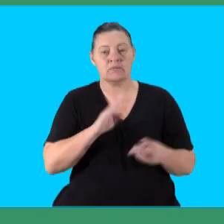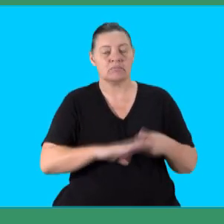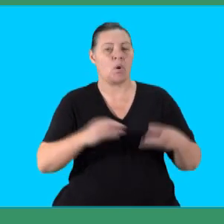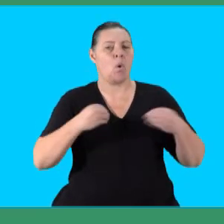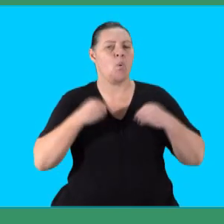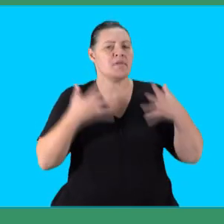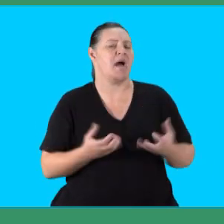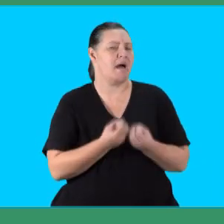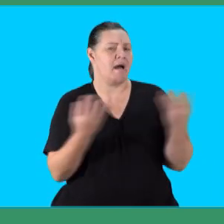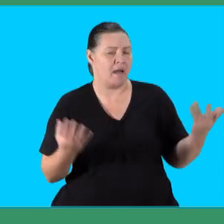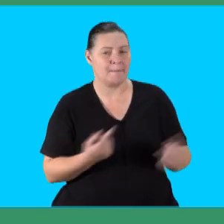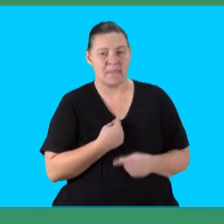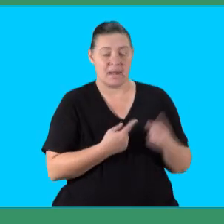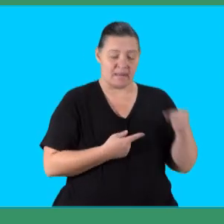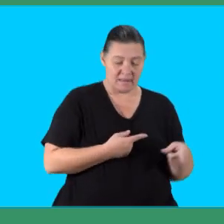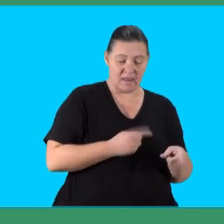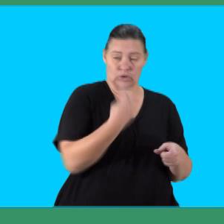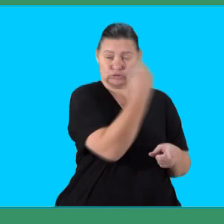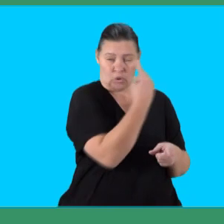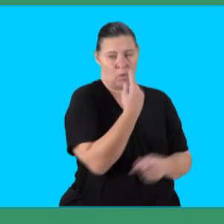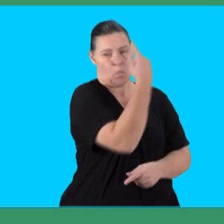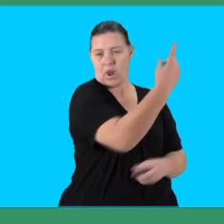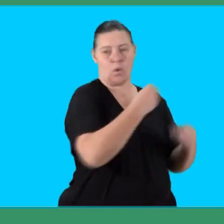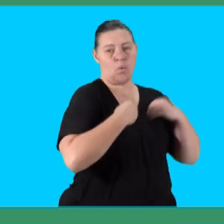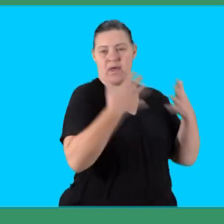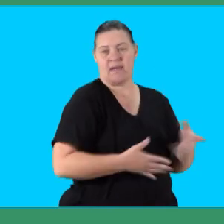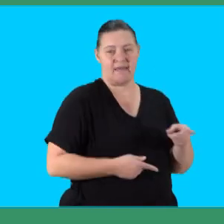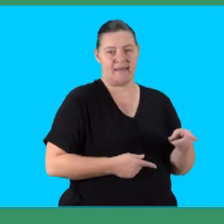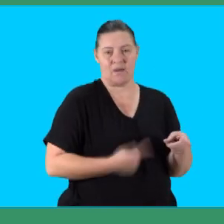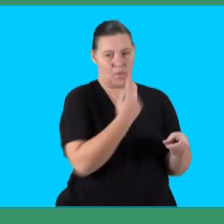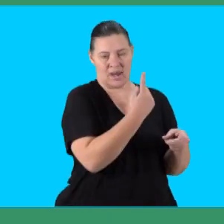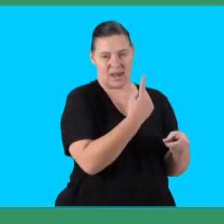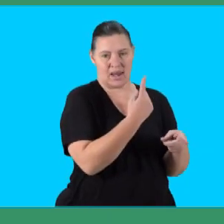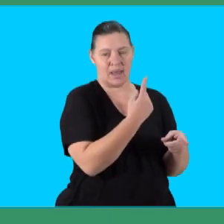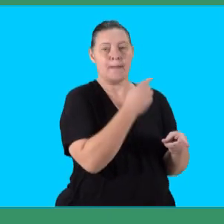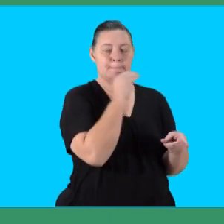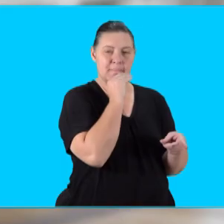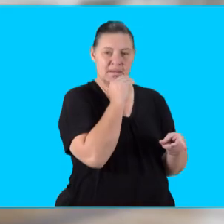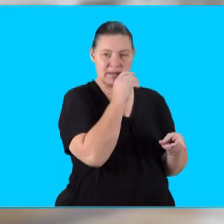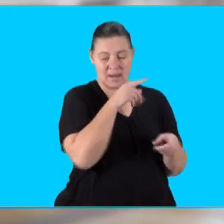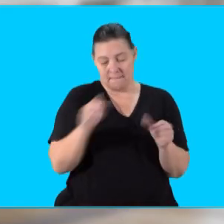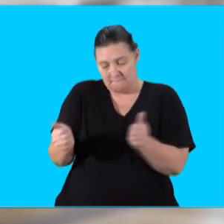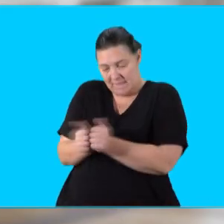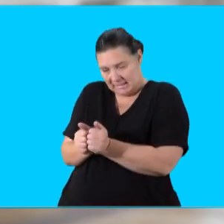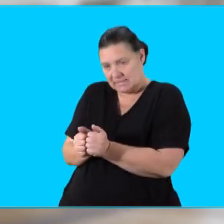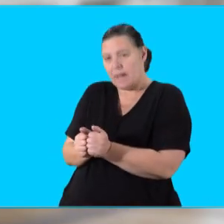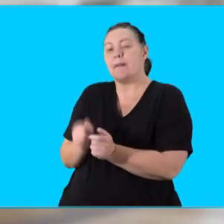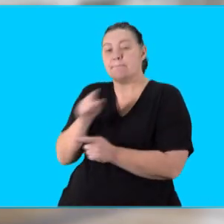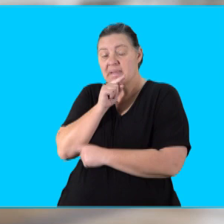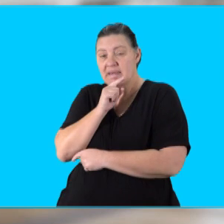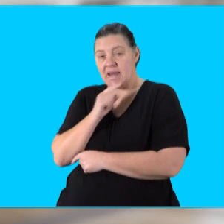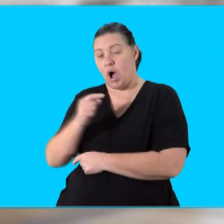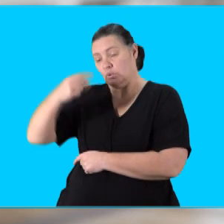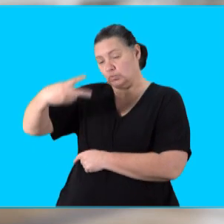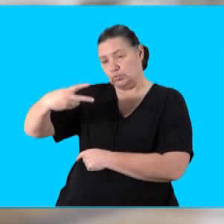owners. There's only one owner under sole trader, and at least in a partnership it has to be 2 partners